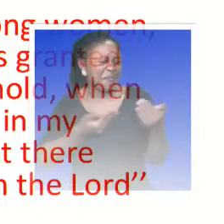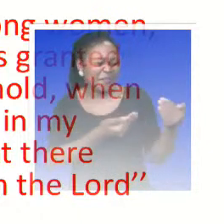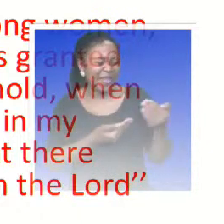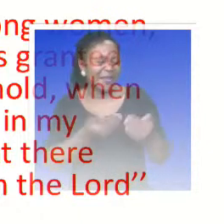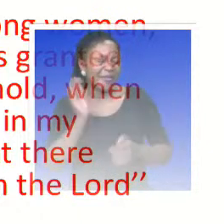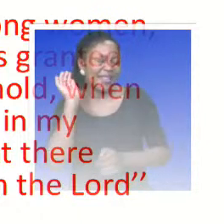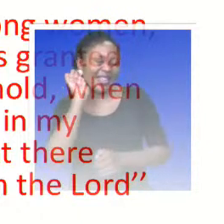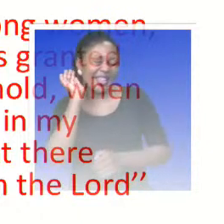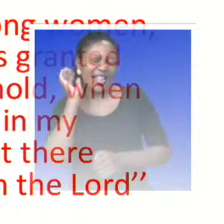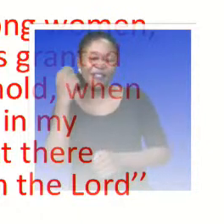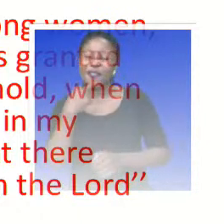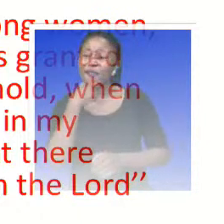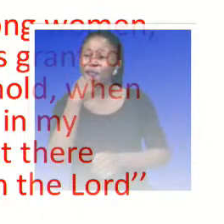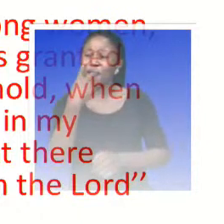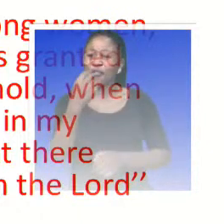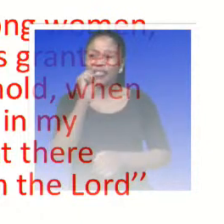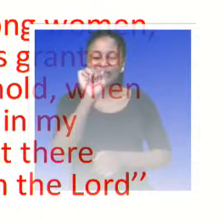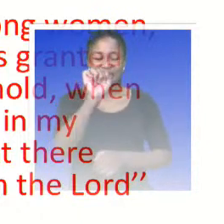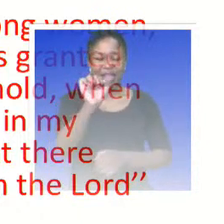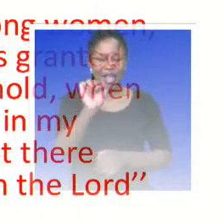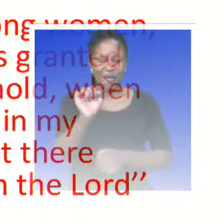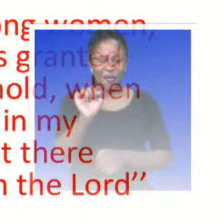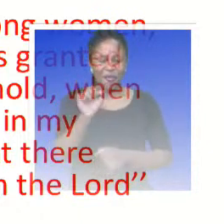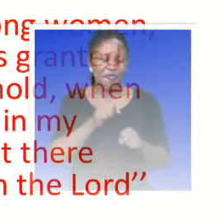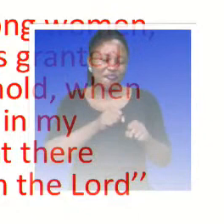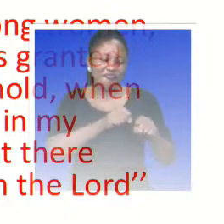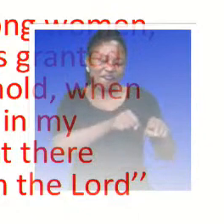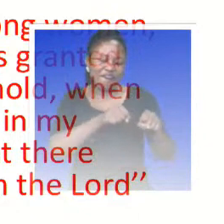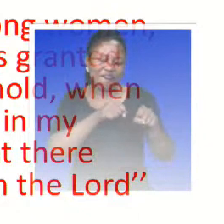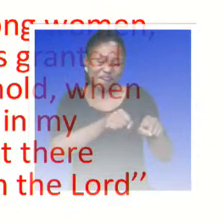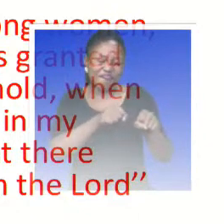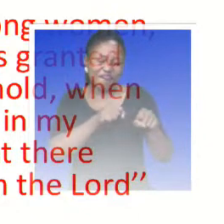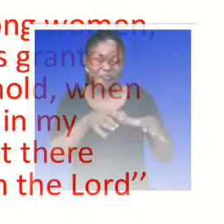spoken to her from